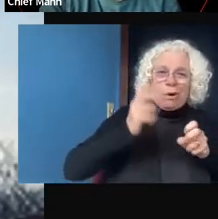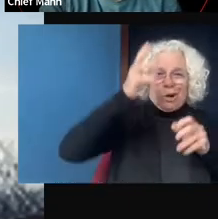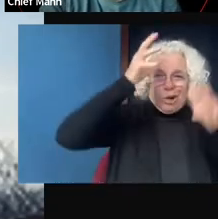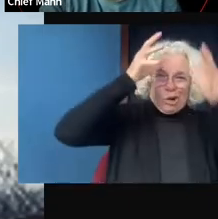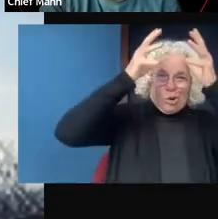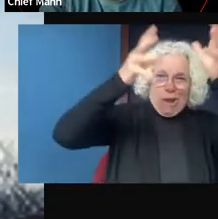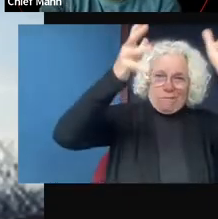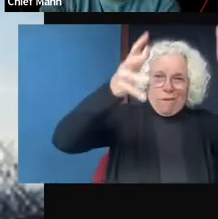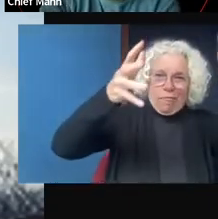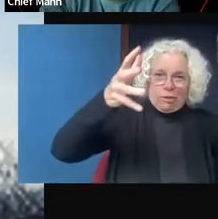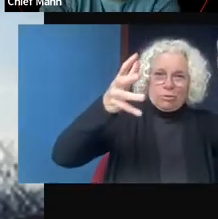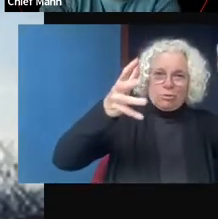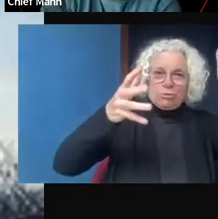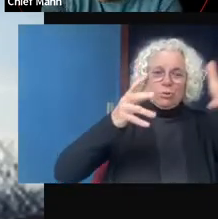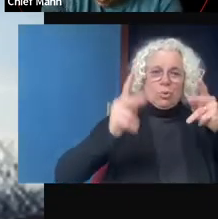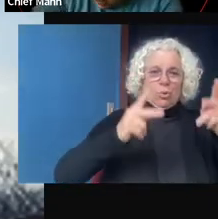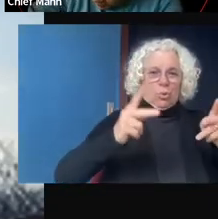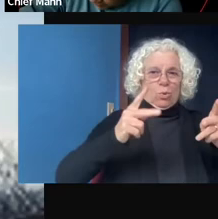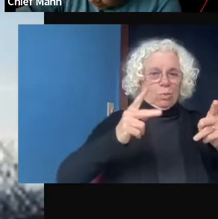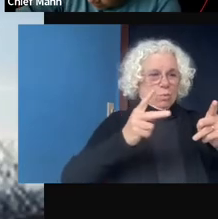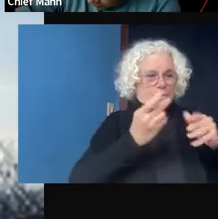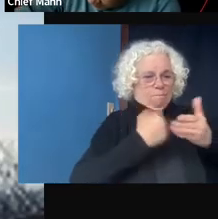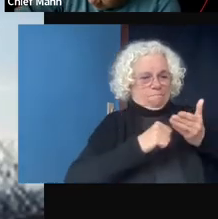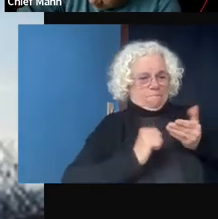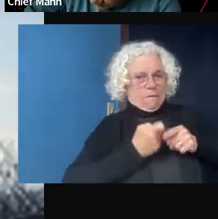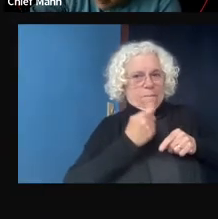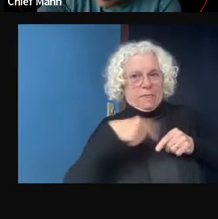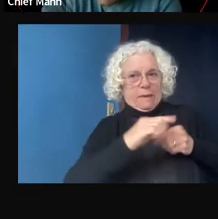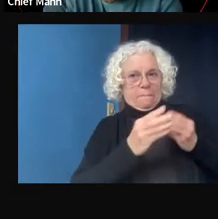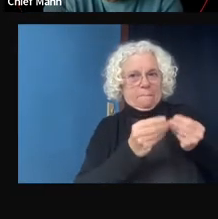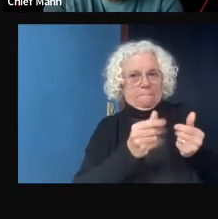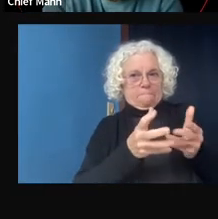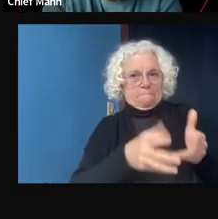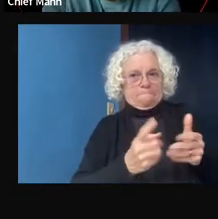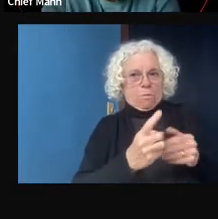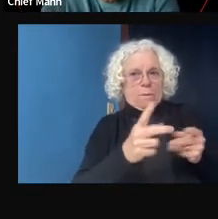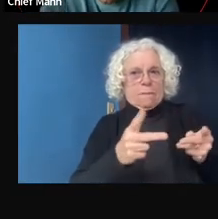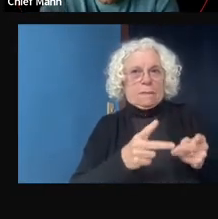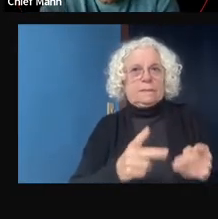people. Next slide, please.